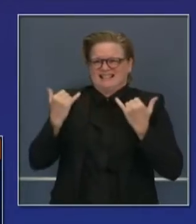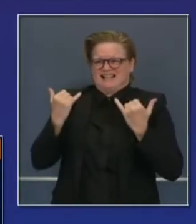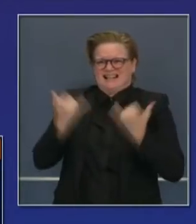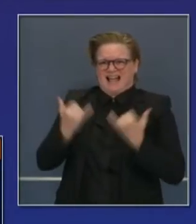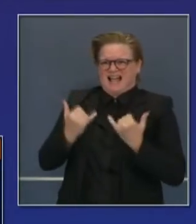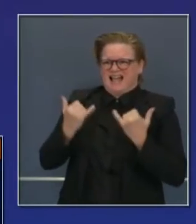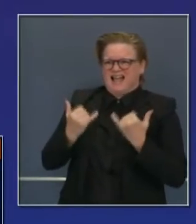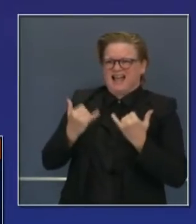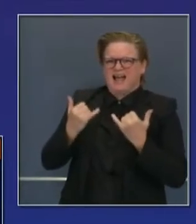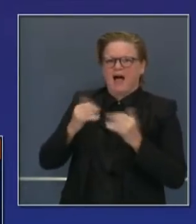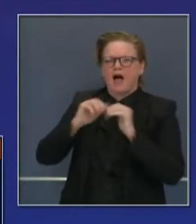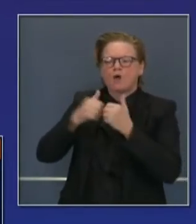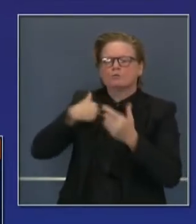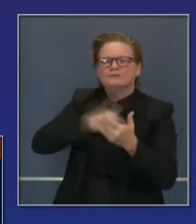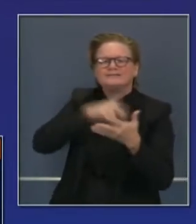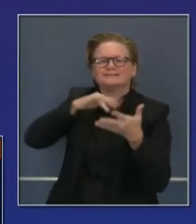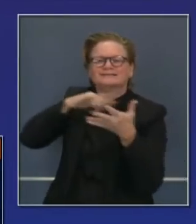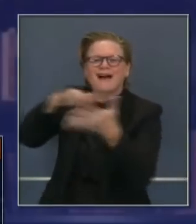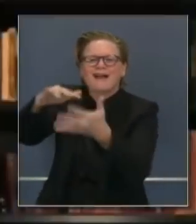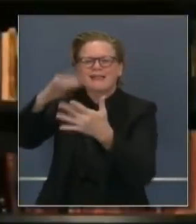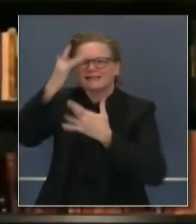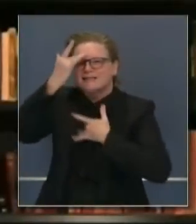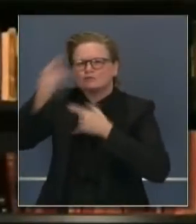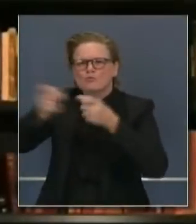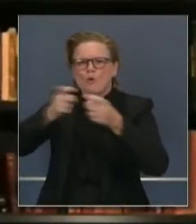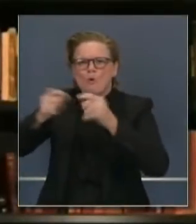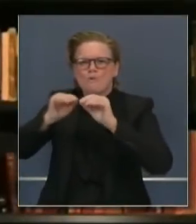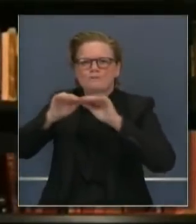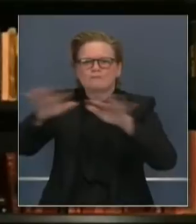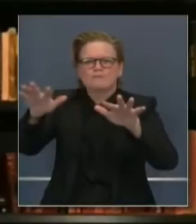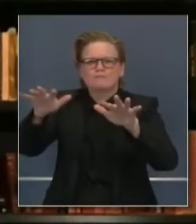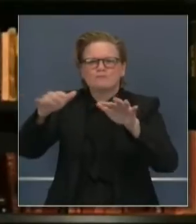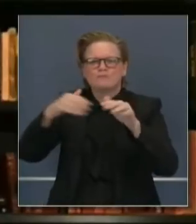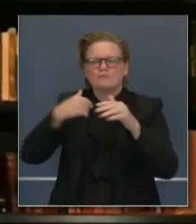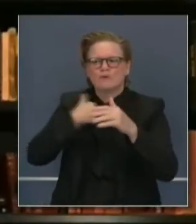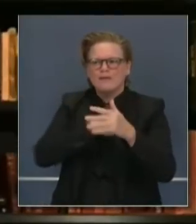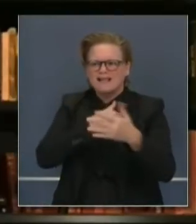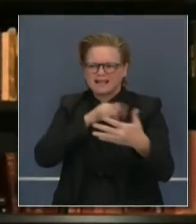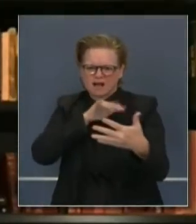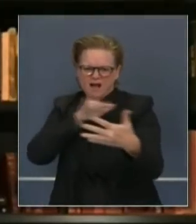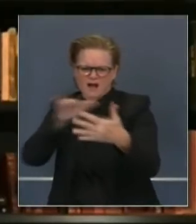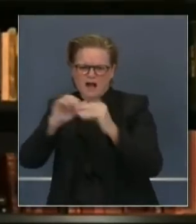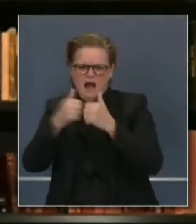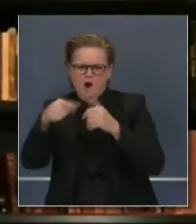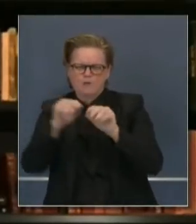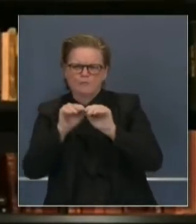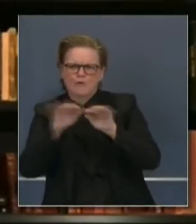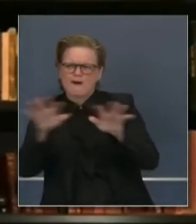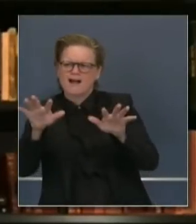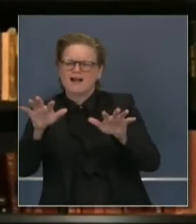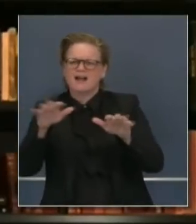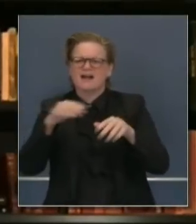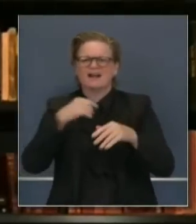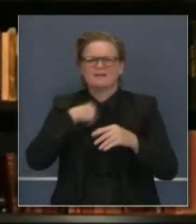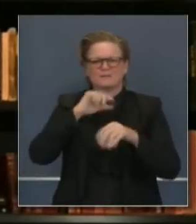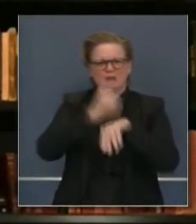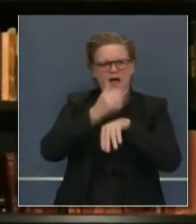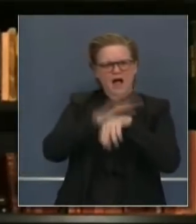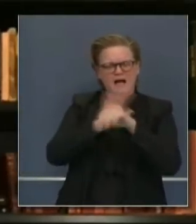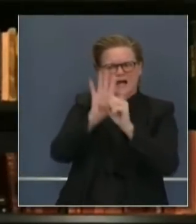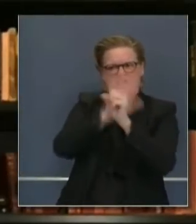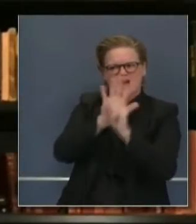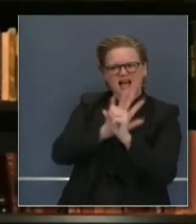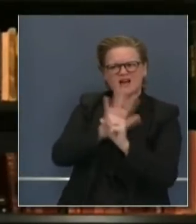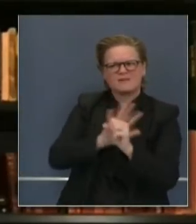transmission rates. It's based upon what's happening by regions. It's based upon what's happening within our hospital